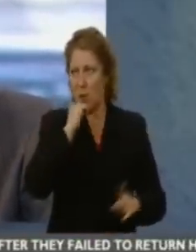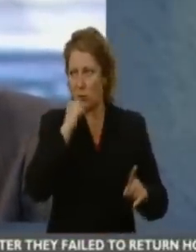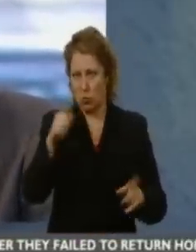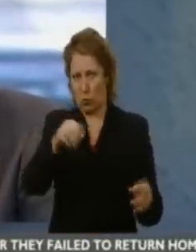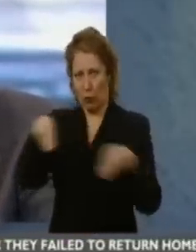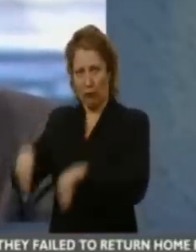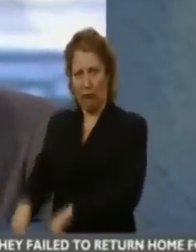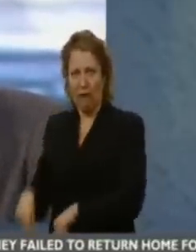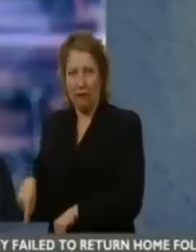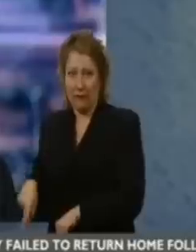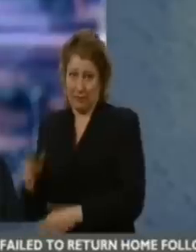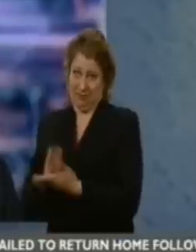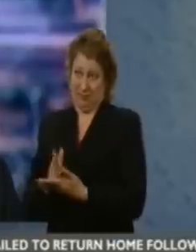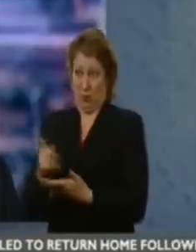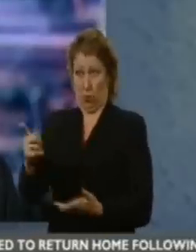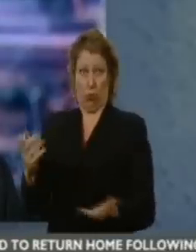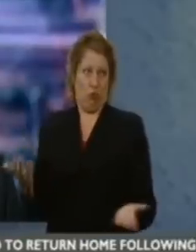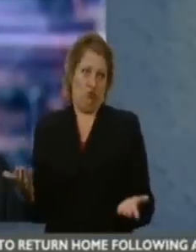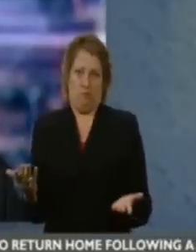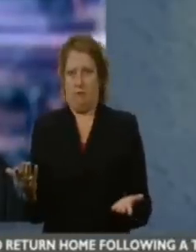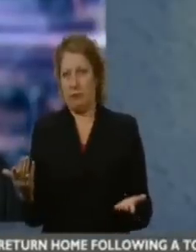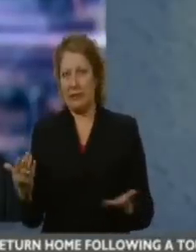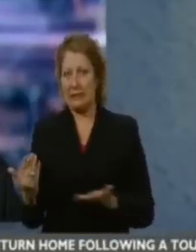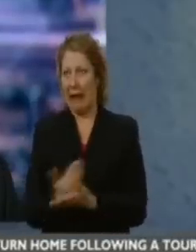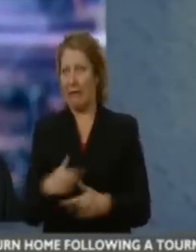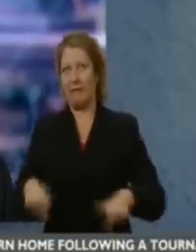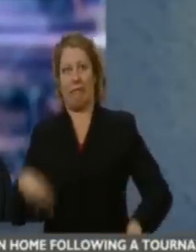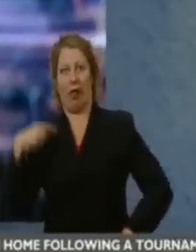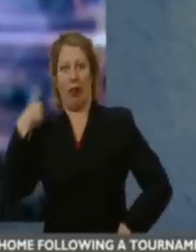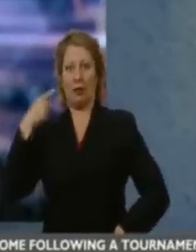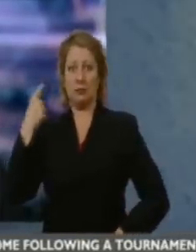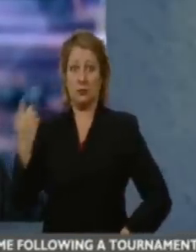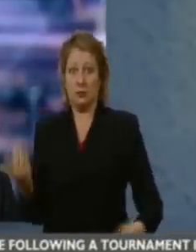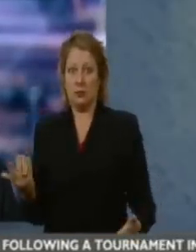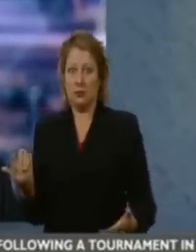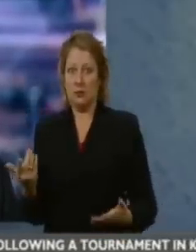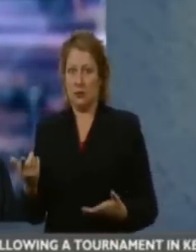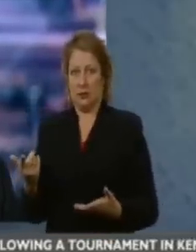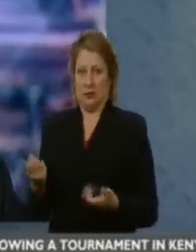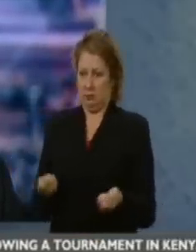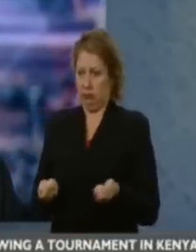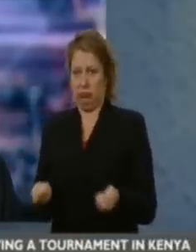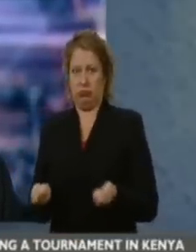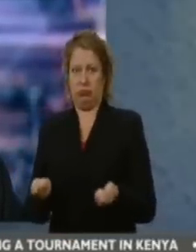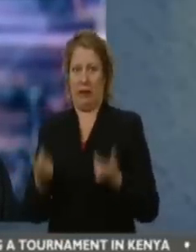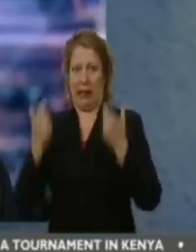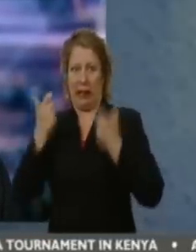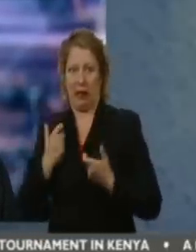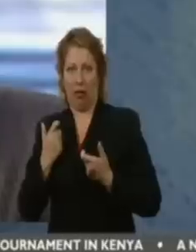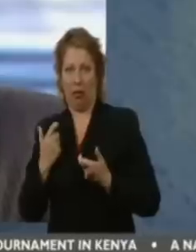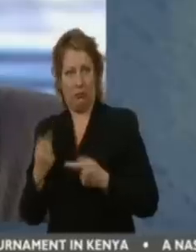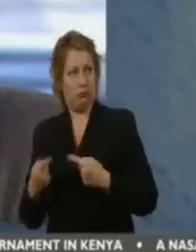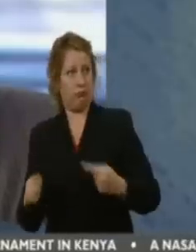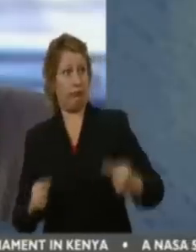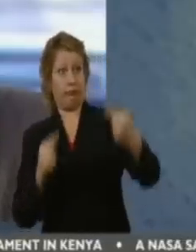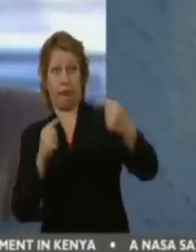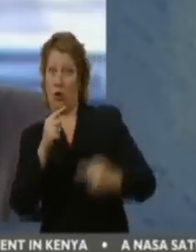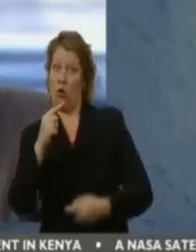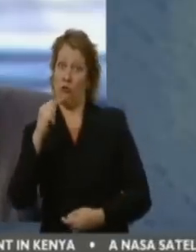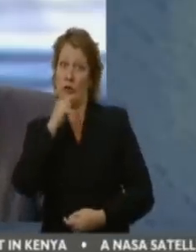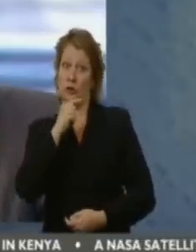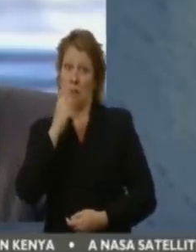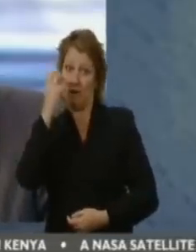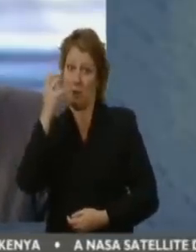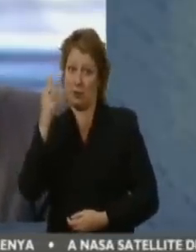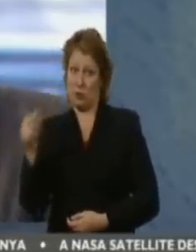were sitting in the safety of London or wherever, financing a legal case, a fight with the Russian government, which you knew was going to get very